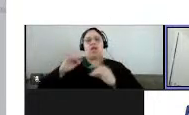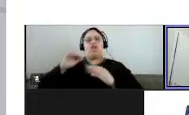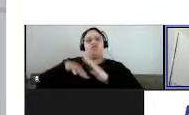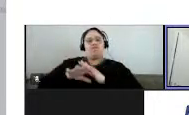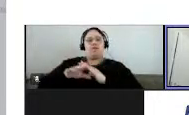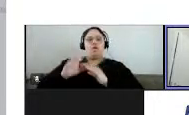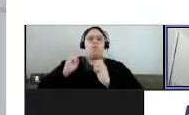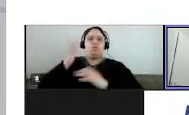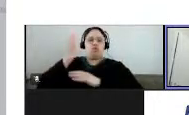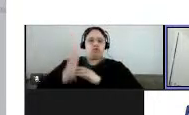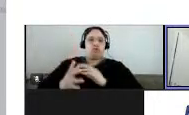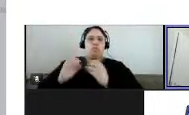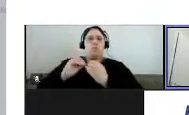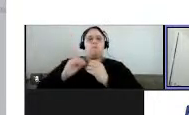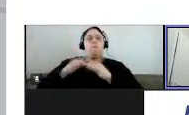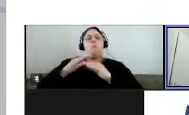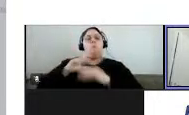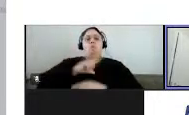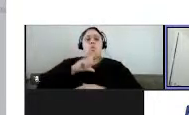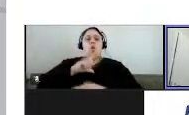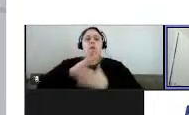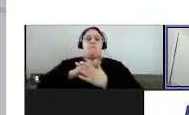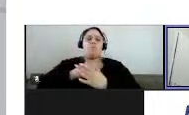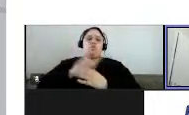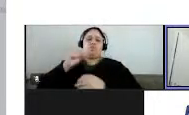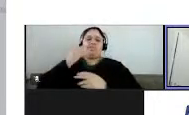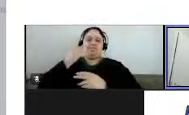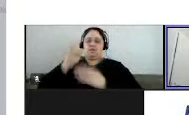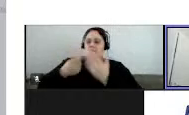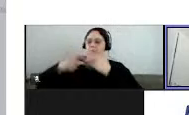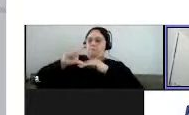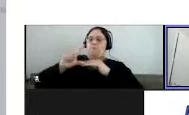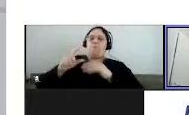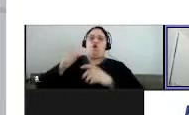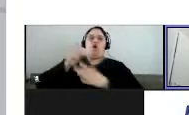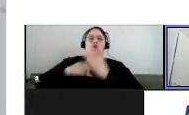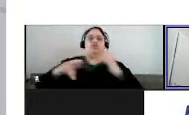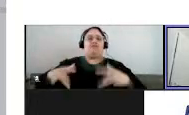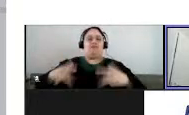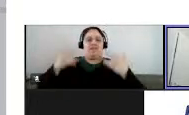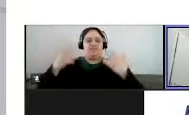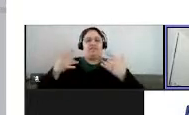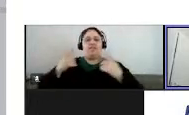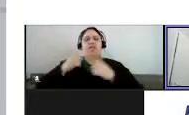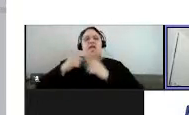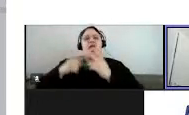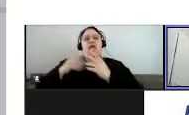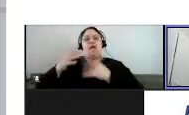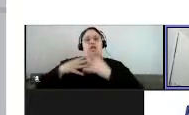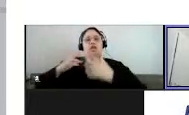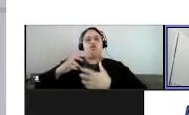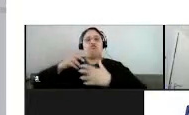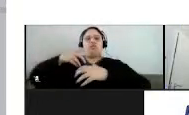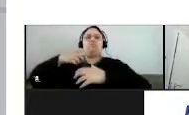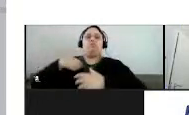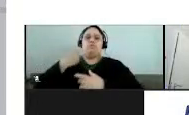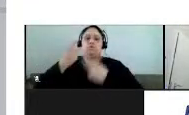projections, and that is mainly due to the increase in the cost of living adjustments that were